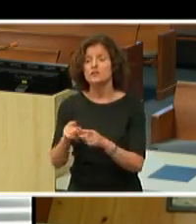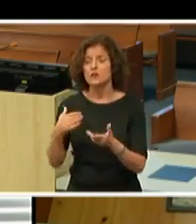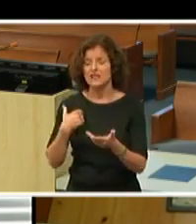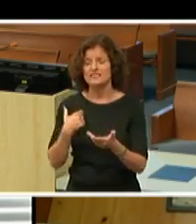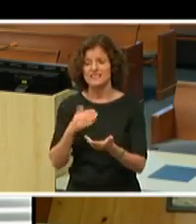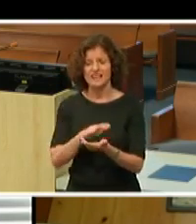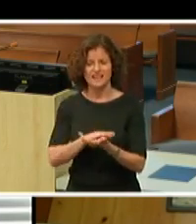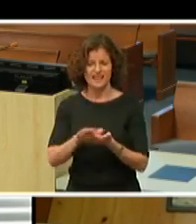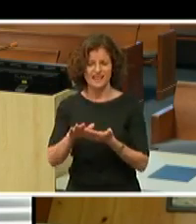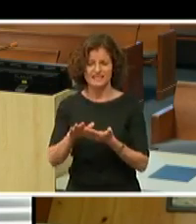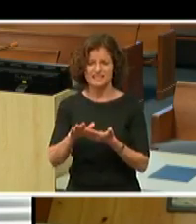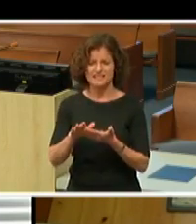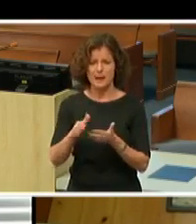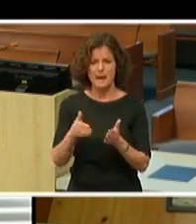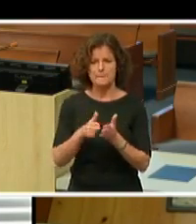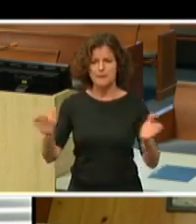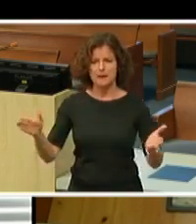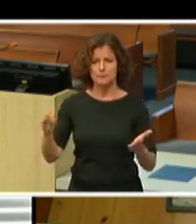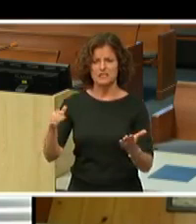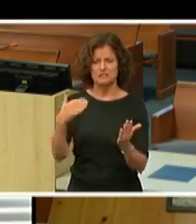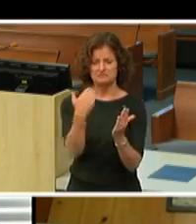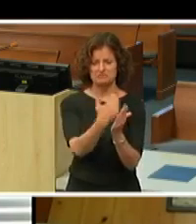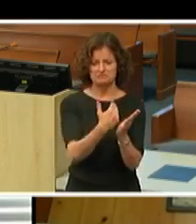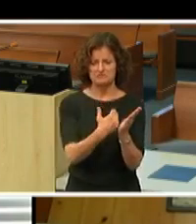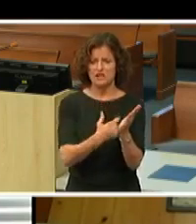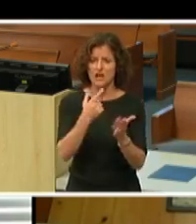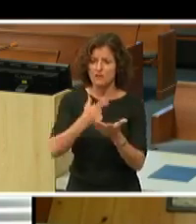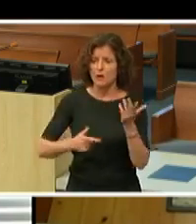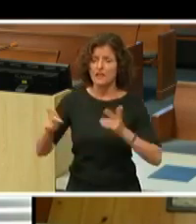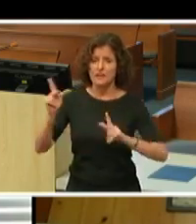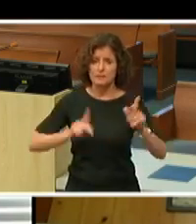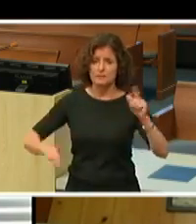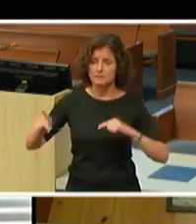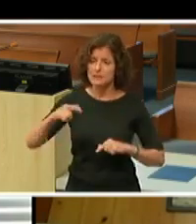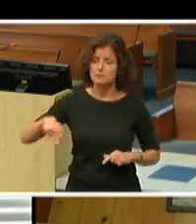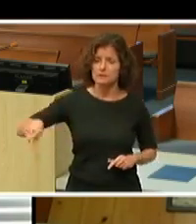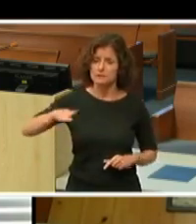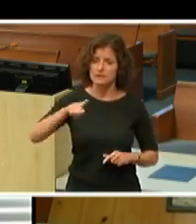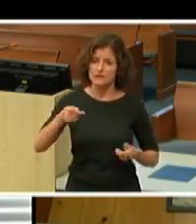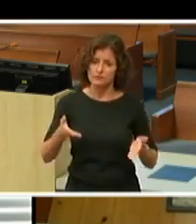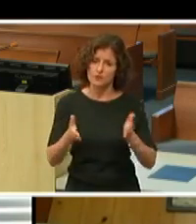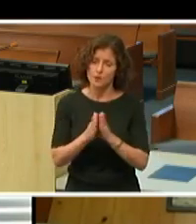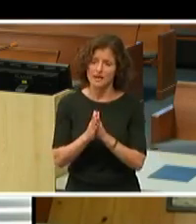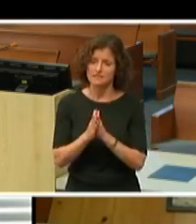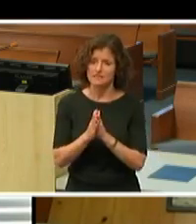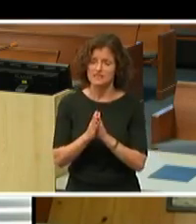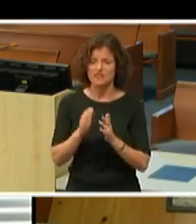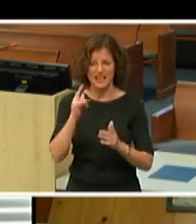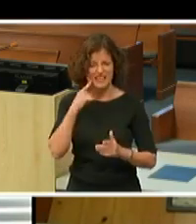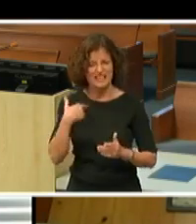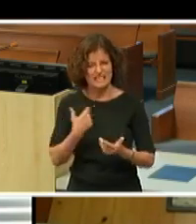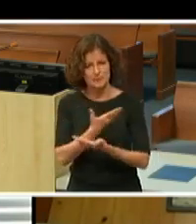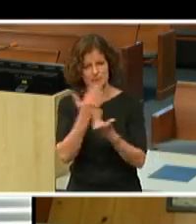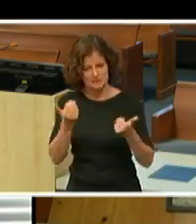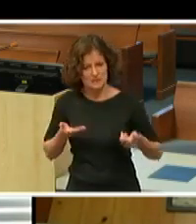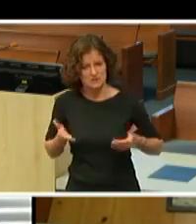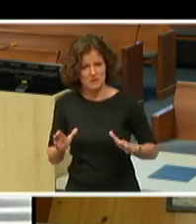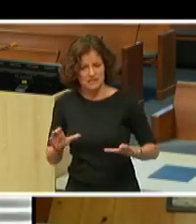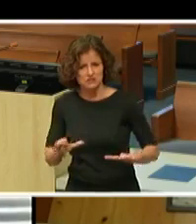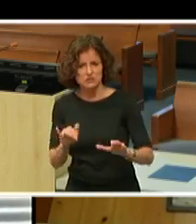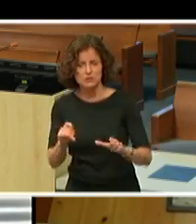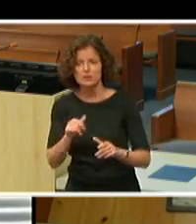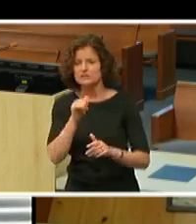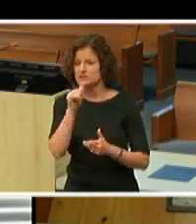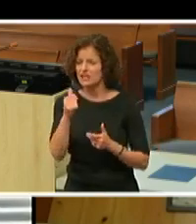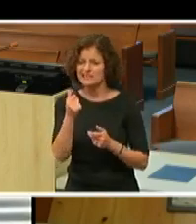text public record for what the input was that we based our decision on. So I think that's going to be the most practical way to do this. We have not